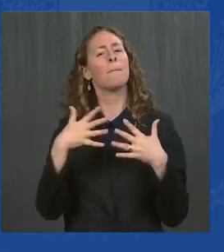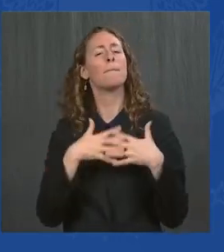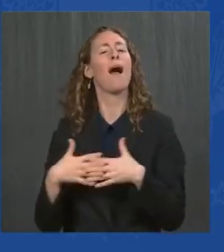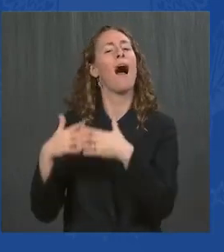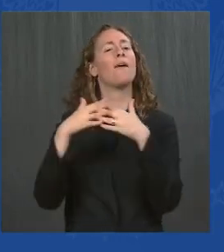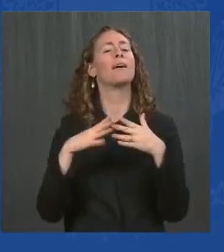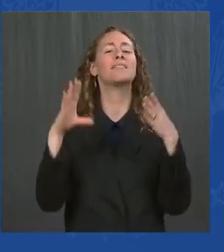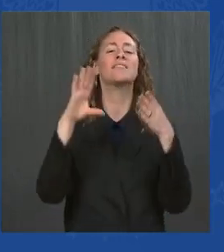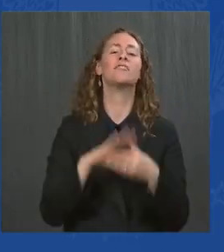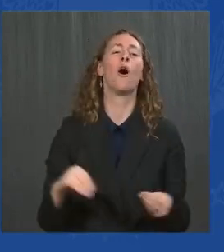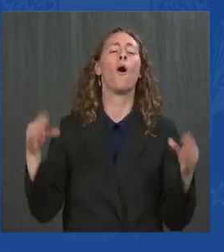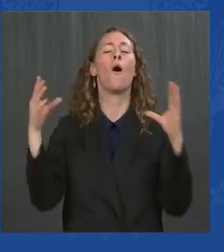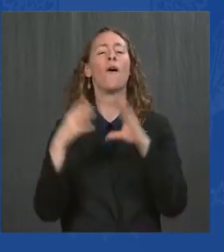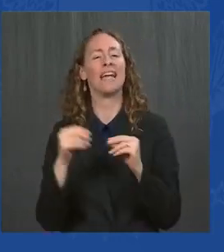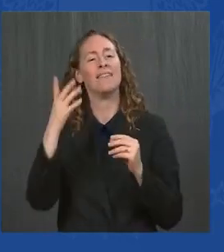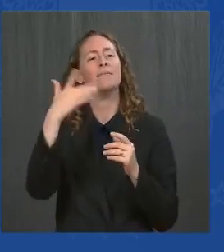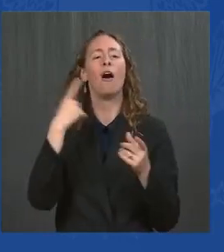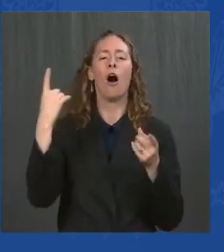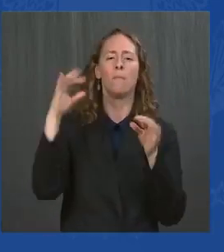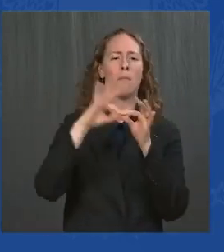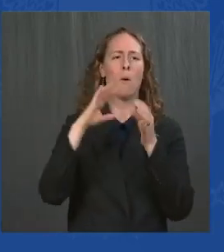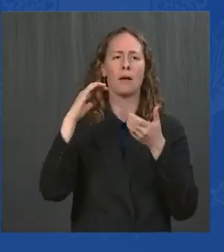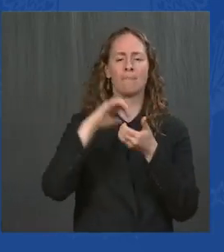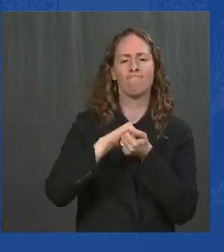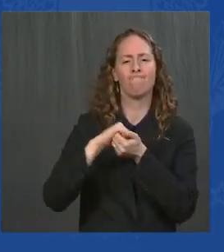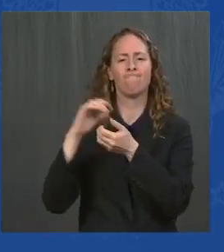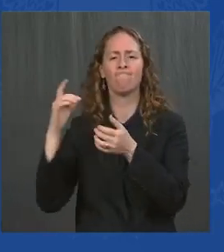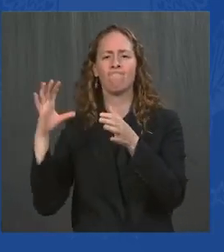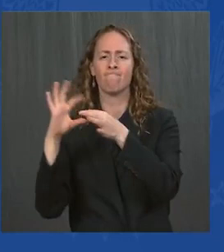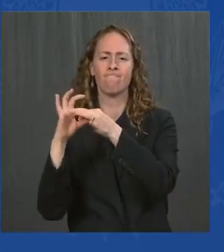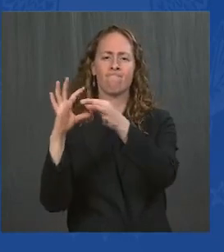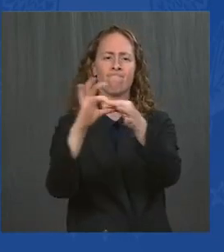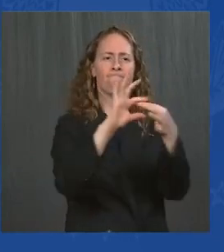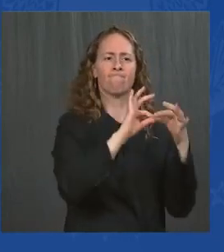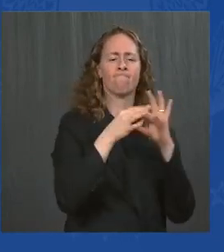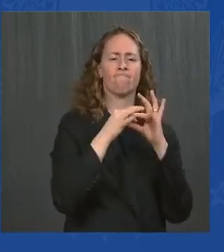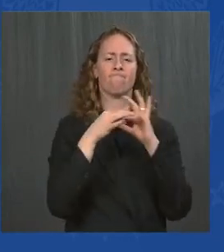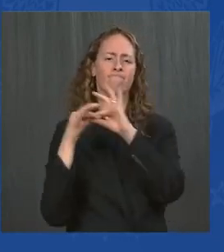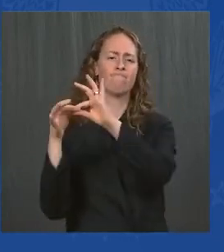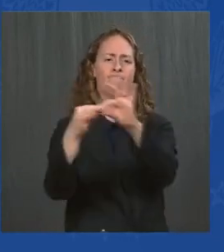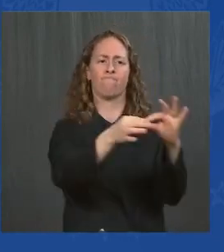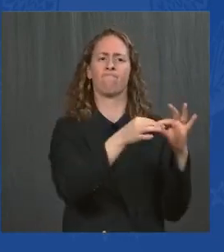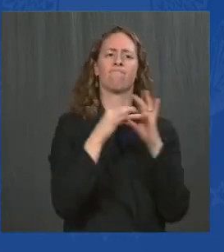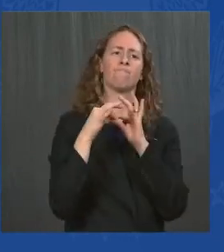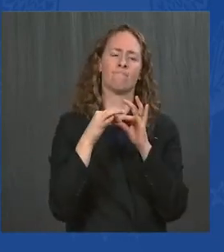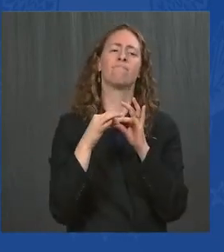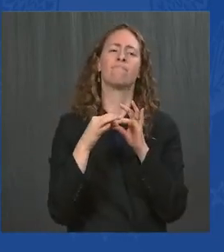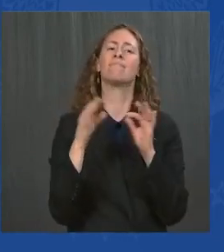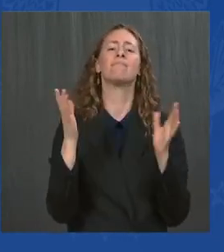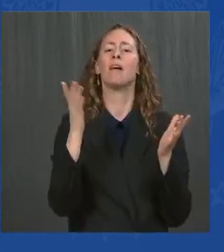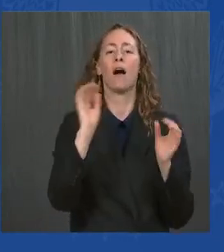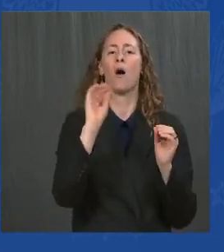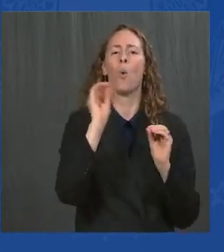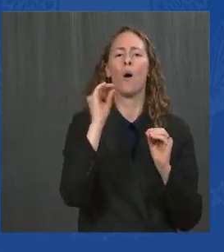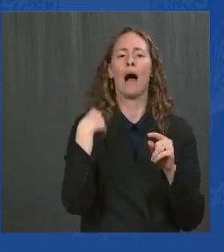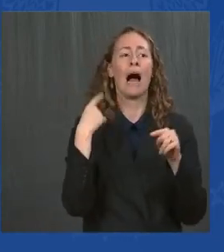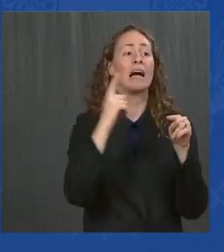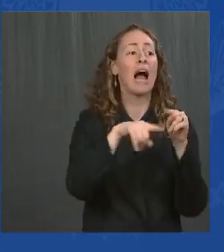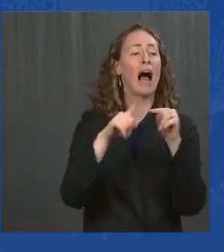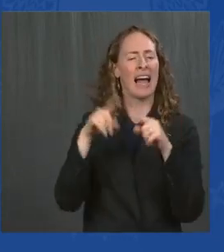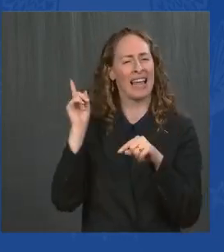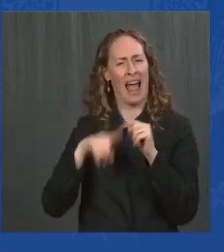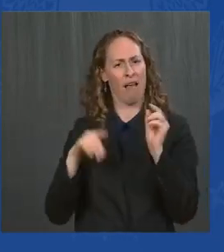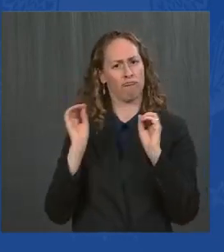us to unite as one people, one nation, there's nothing beyond our capacity. So let's keep